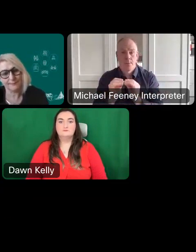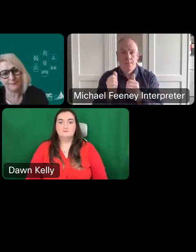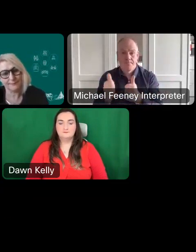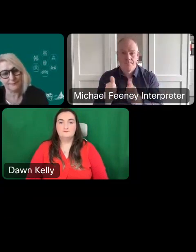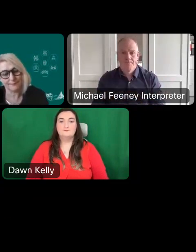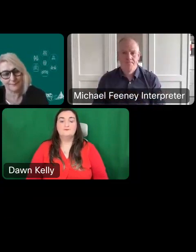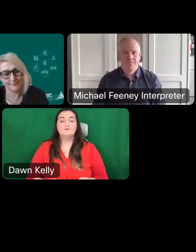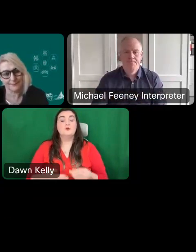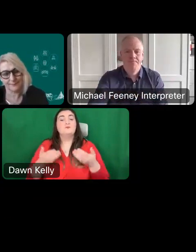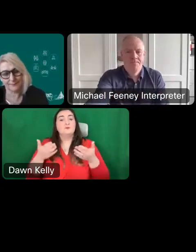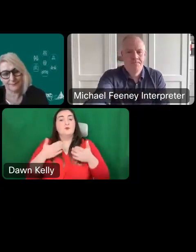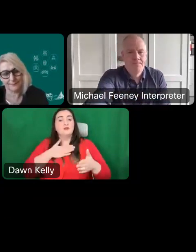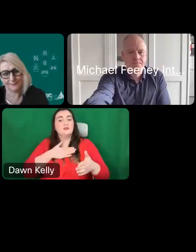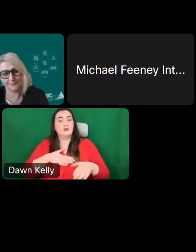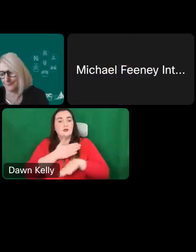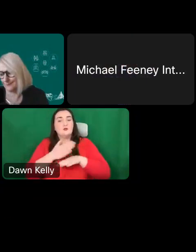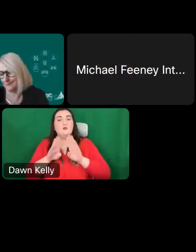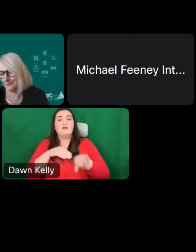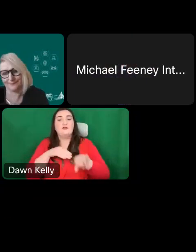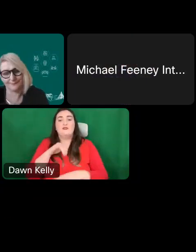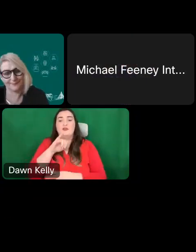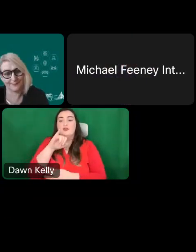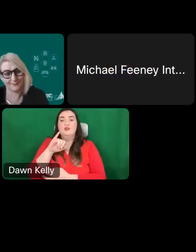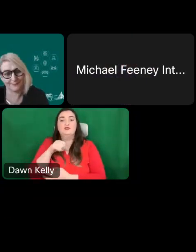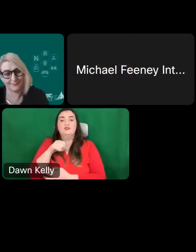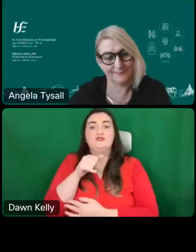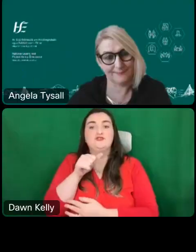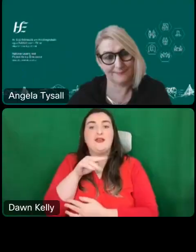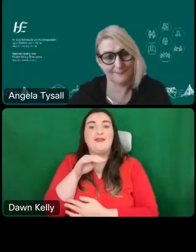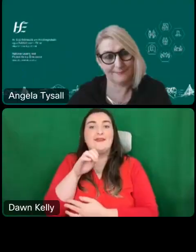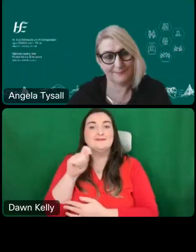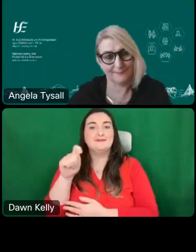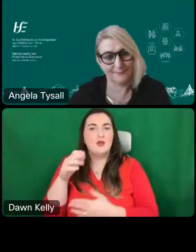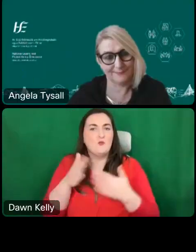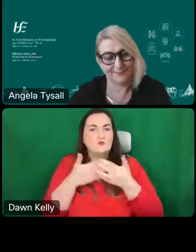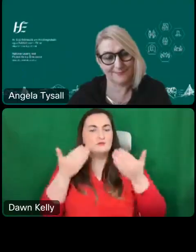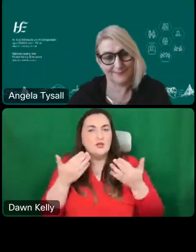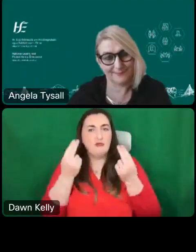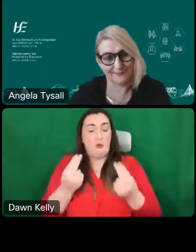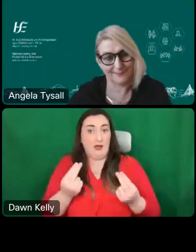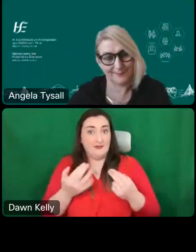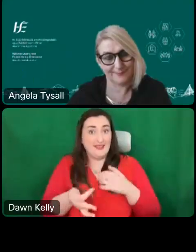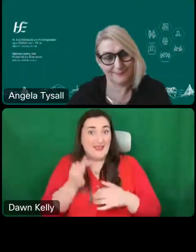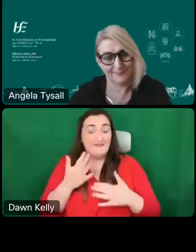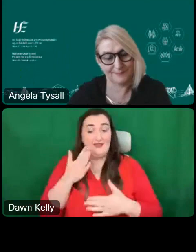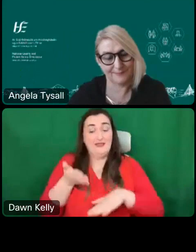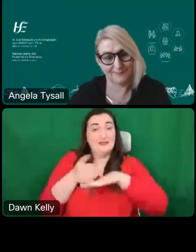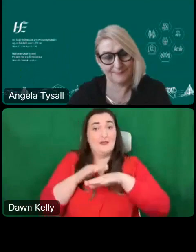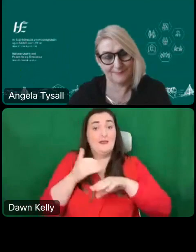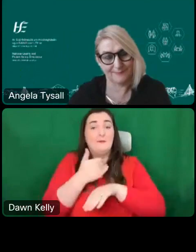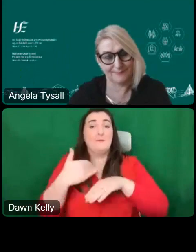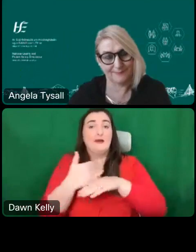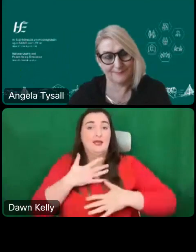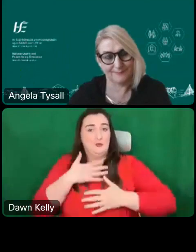yourself, Jeanette. What are the current notification requirements when a death by suicide is suspected? And you might just tell us, how is